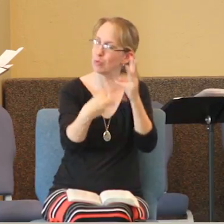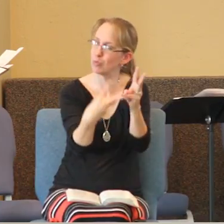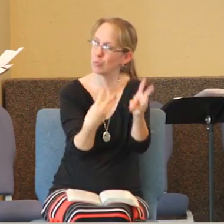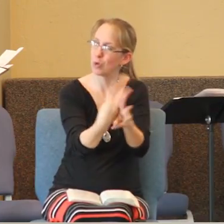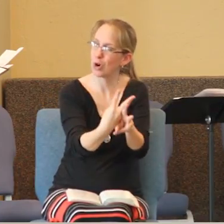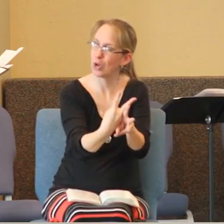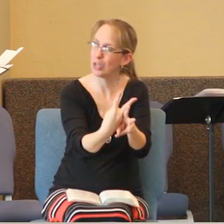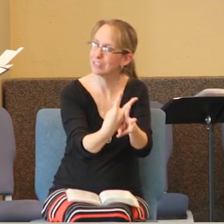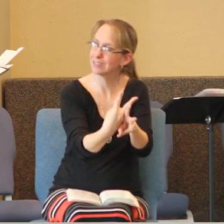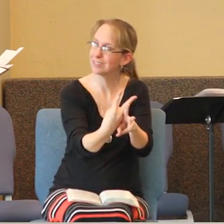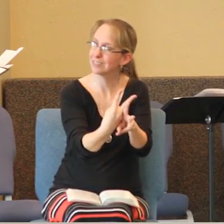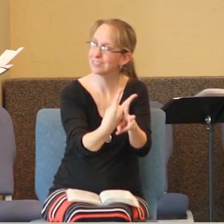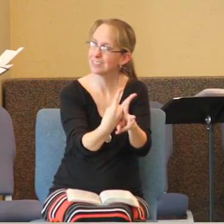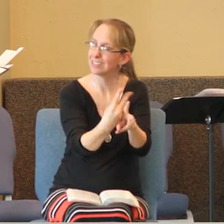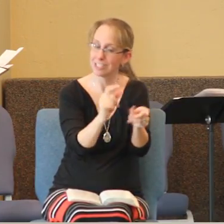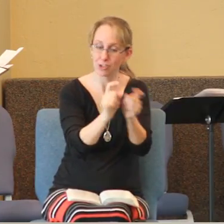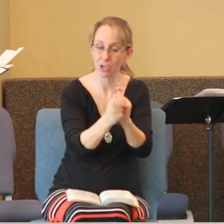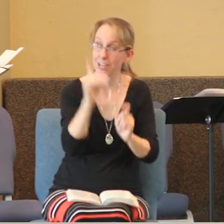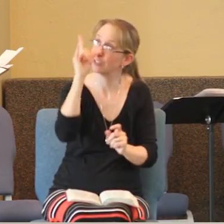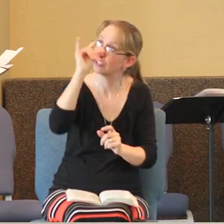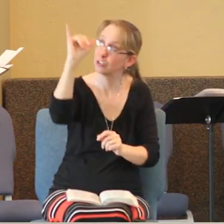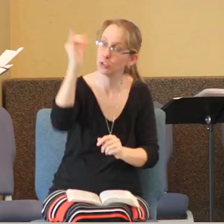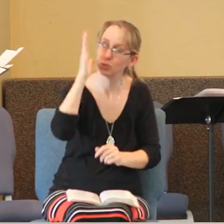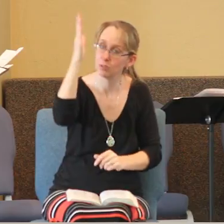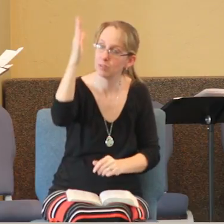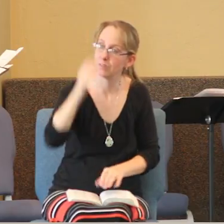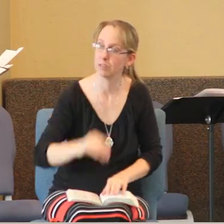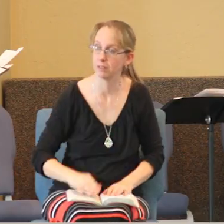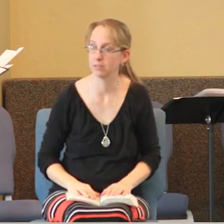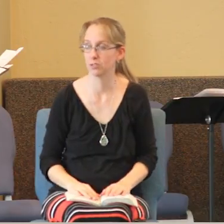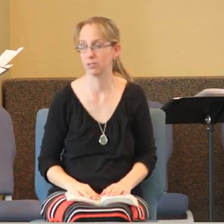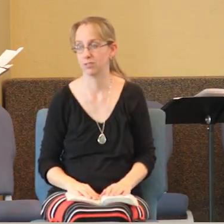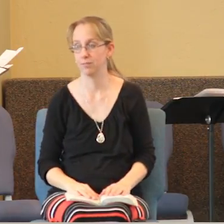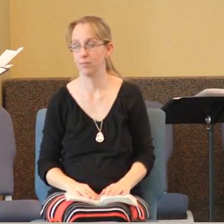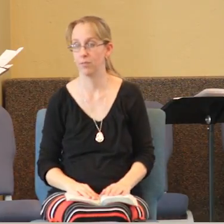world, to change their eternal destiny.